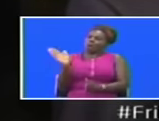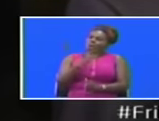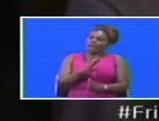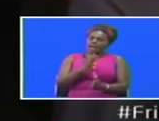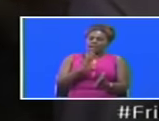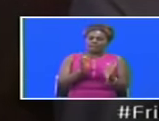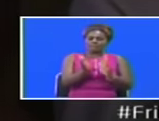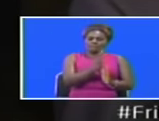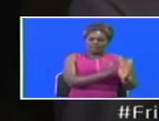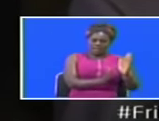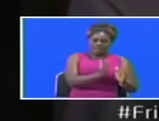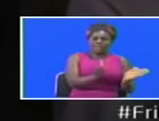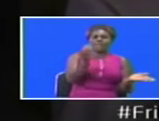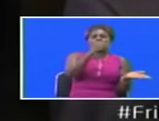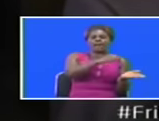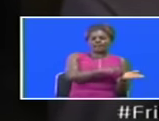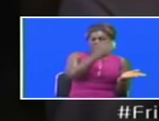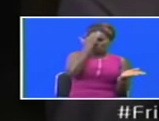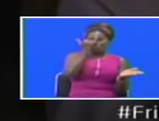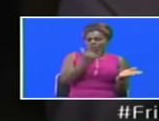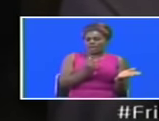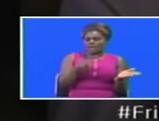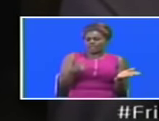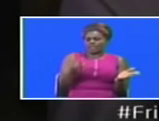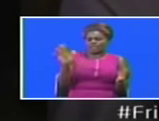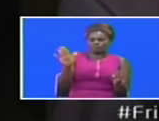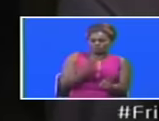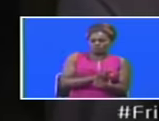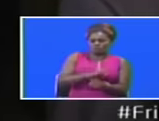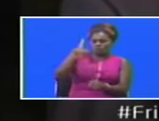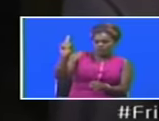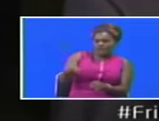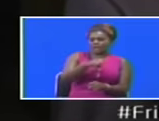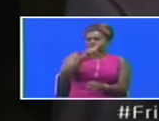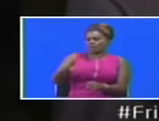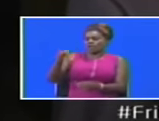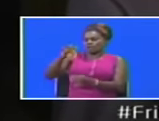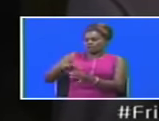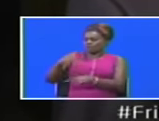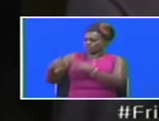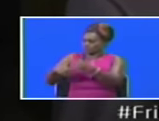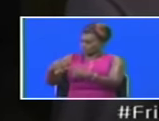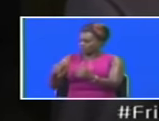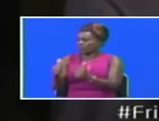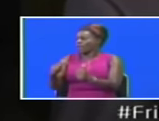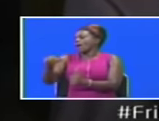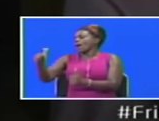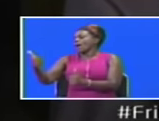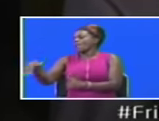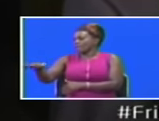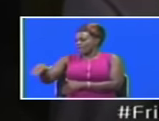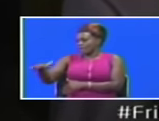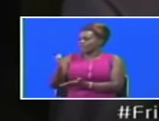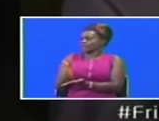board, planning for a repeat following this total recall. While the voting process may have proceeded well